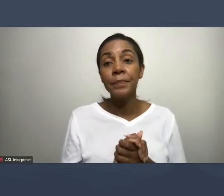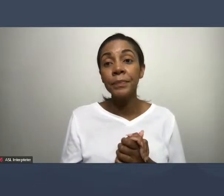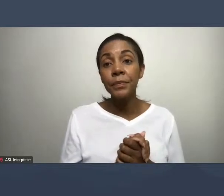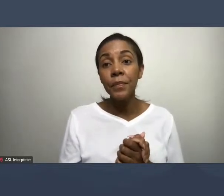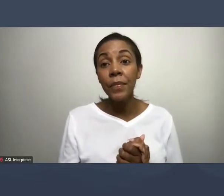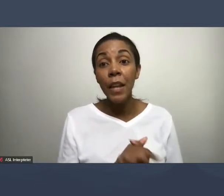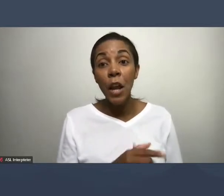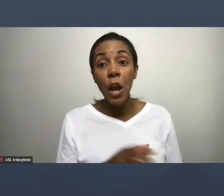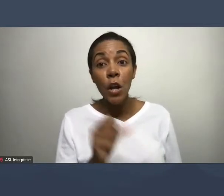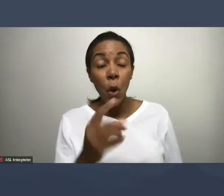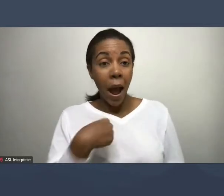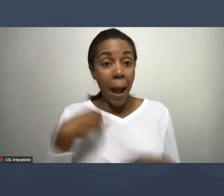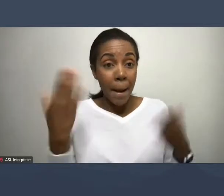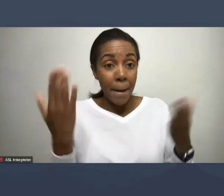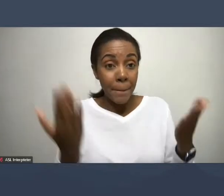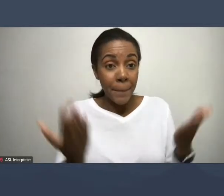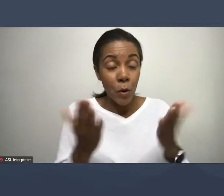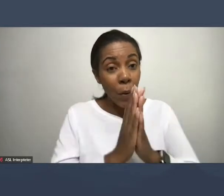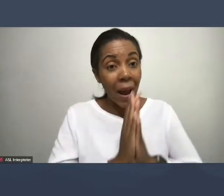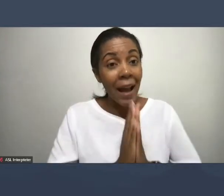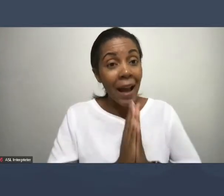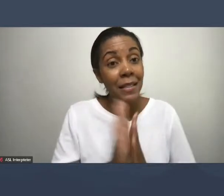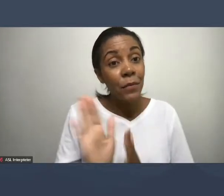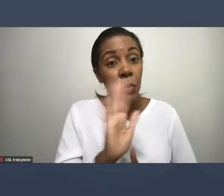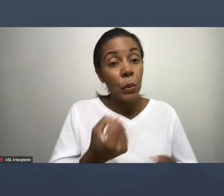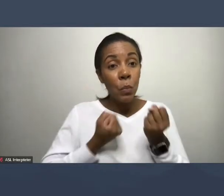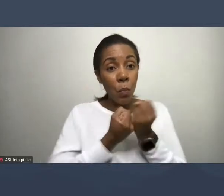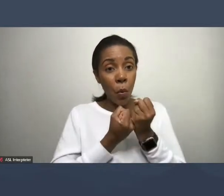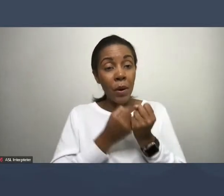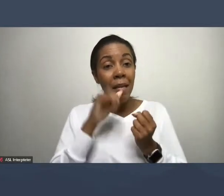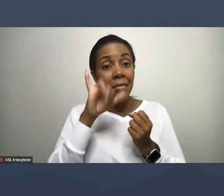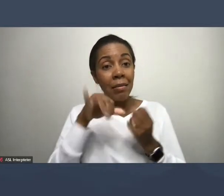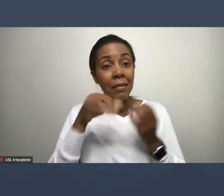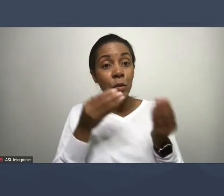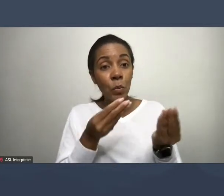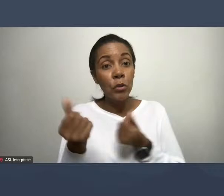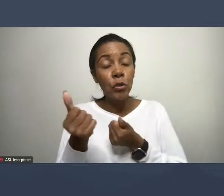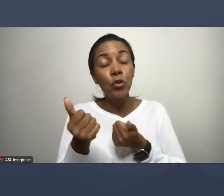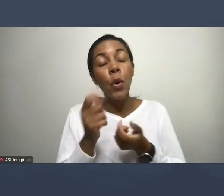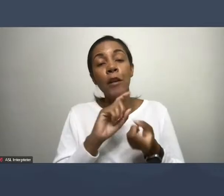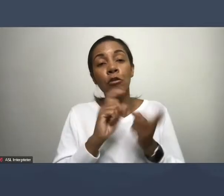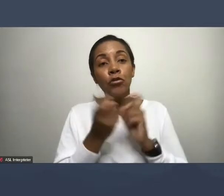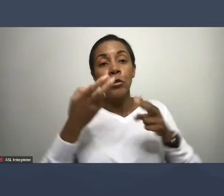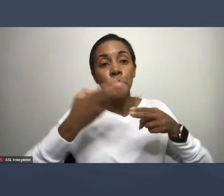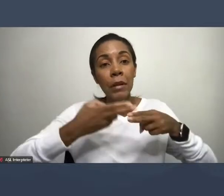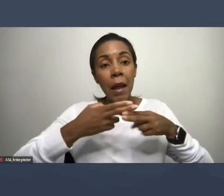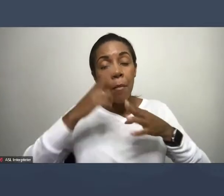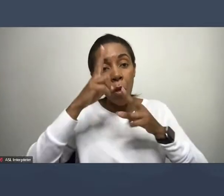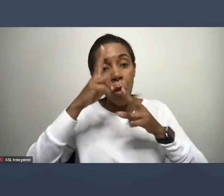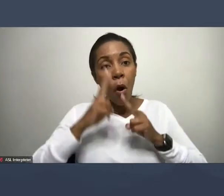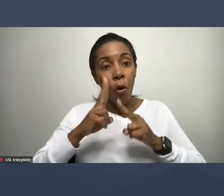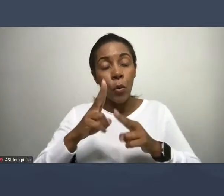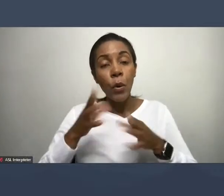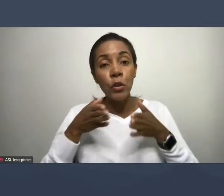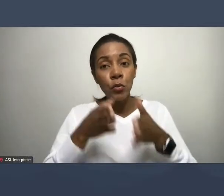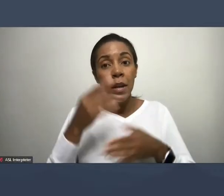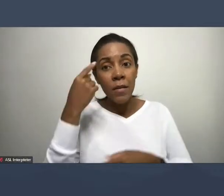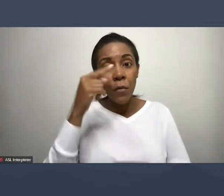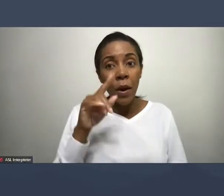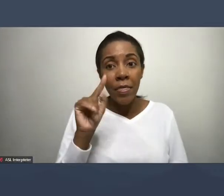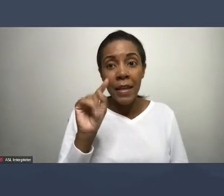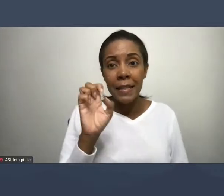So I'm here to ask for your support for this resolution and renaming Honorary Street for the